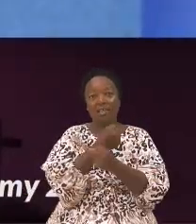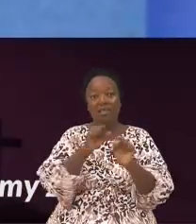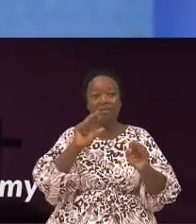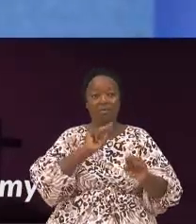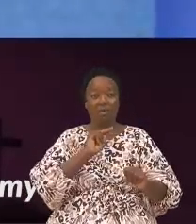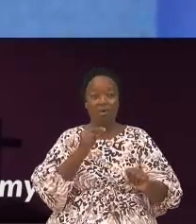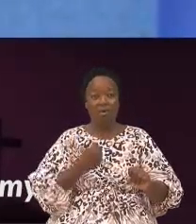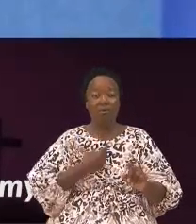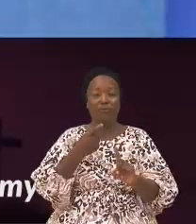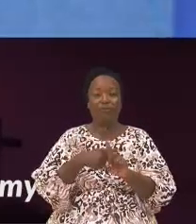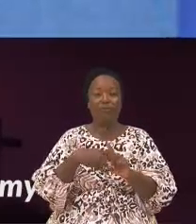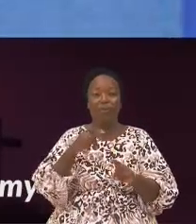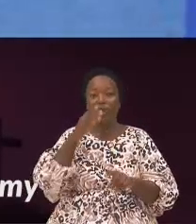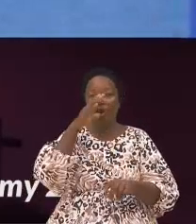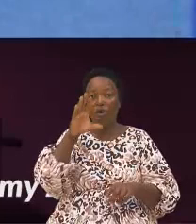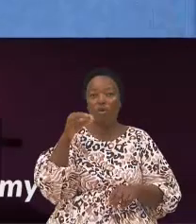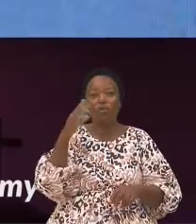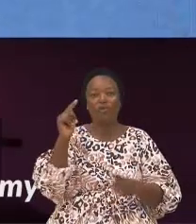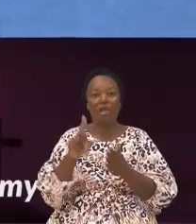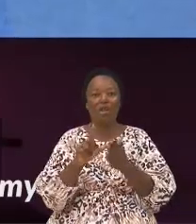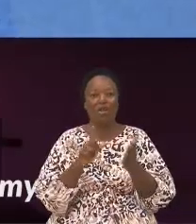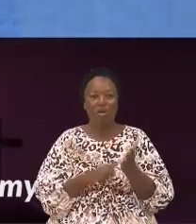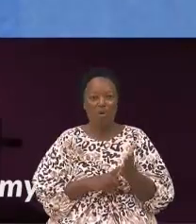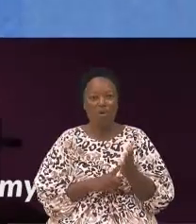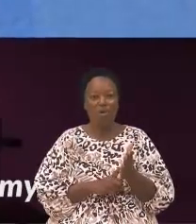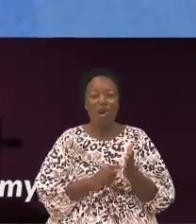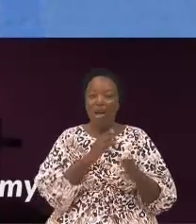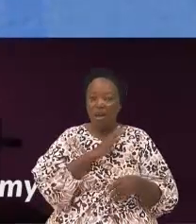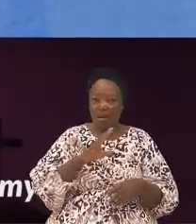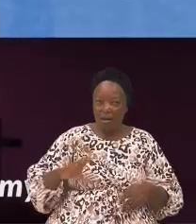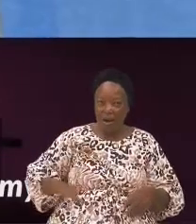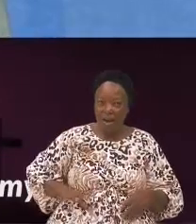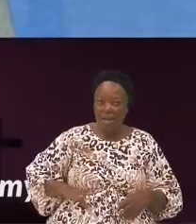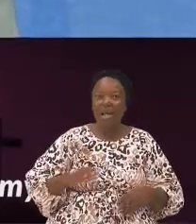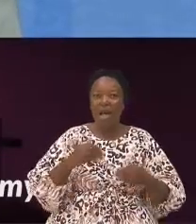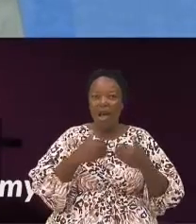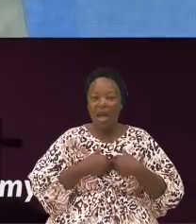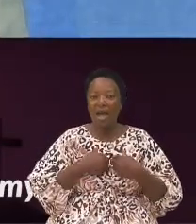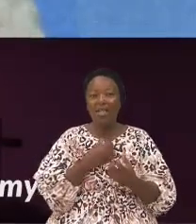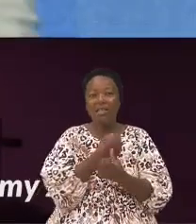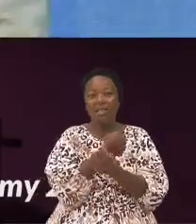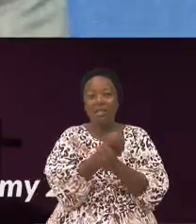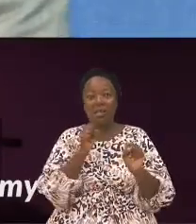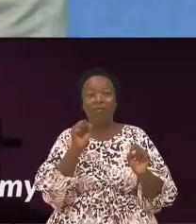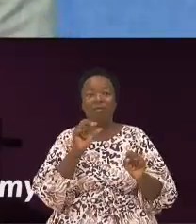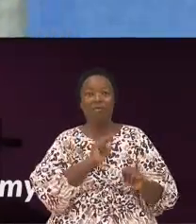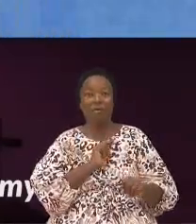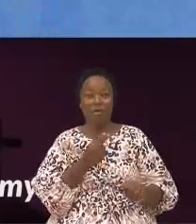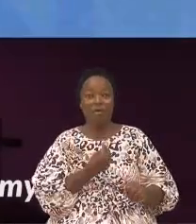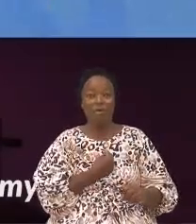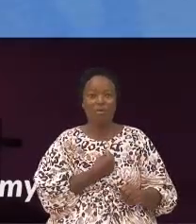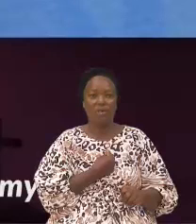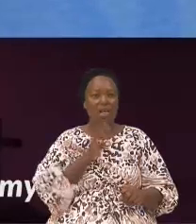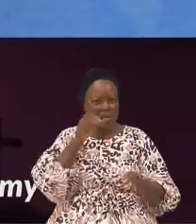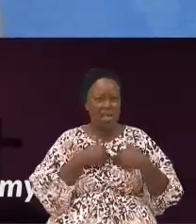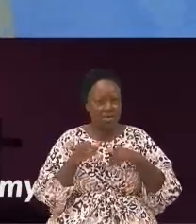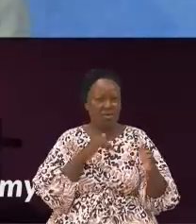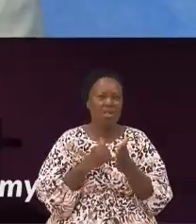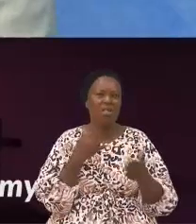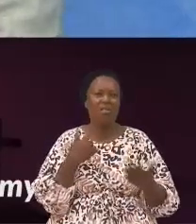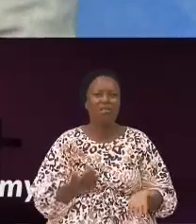has redeemed us from the curse of the law. Christ